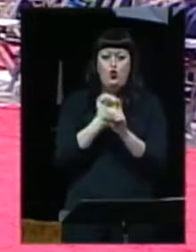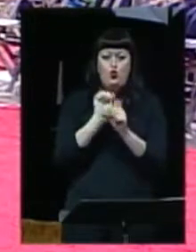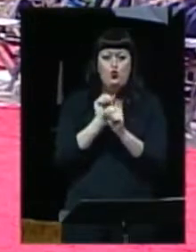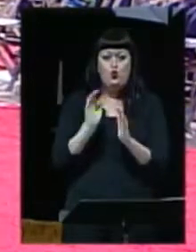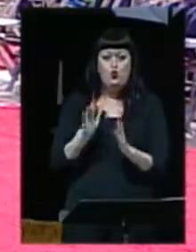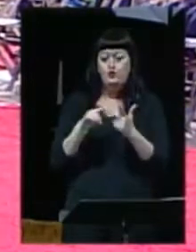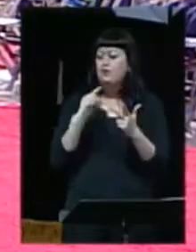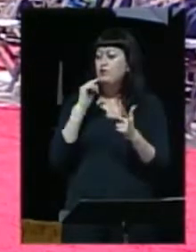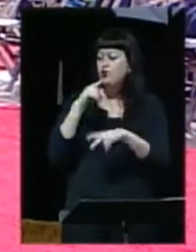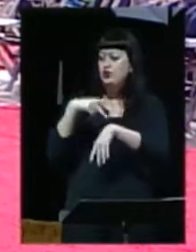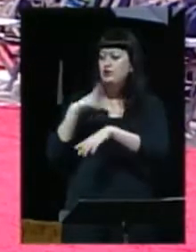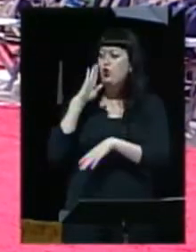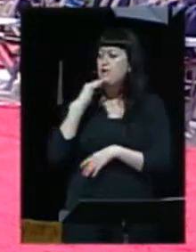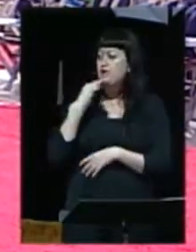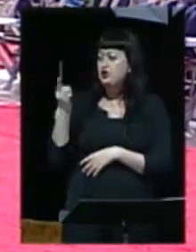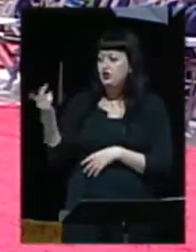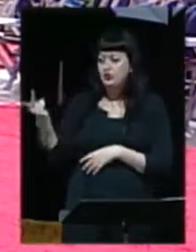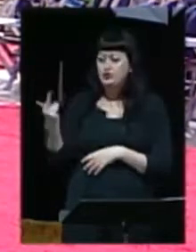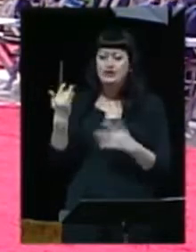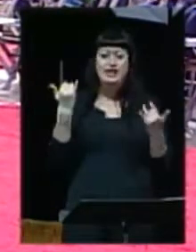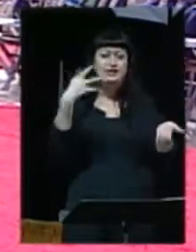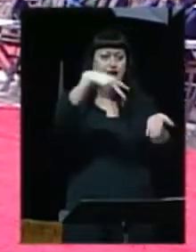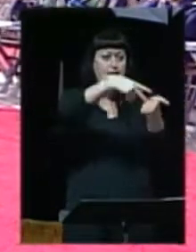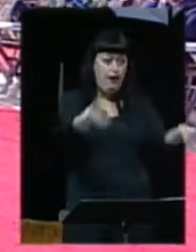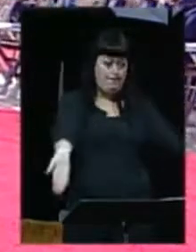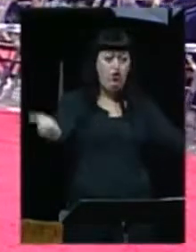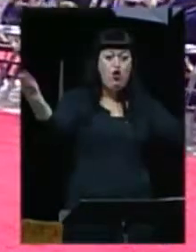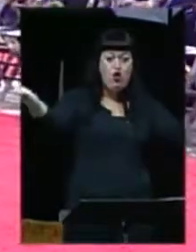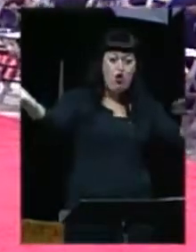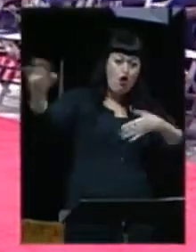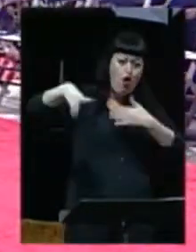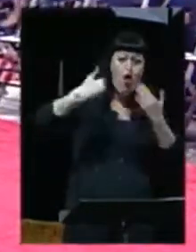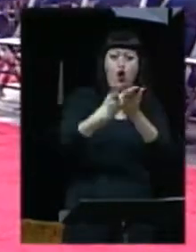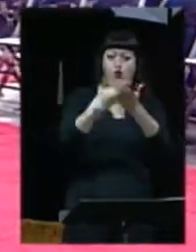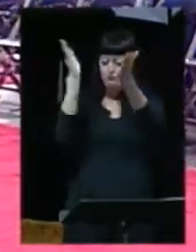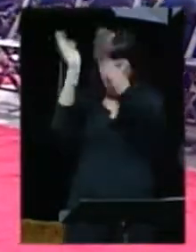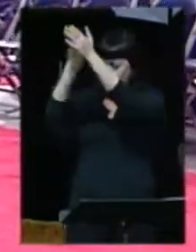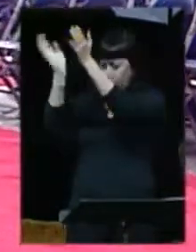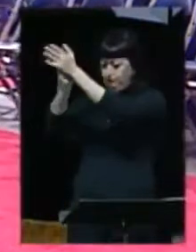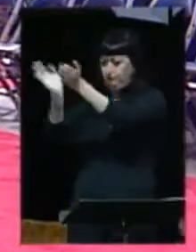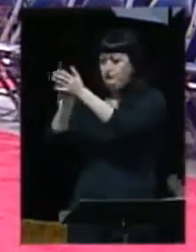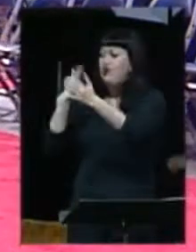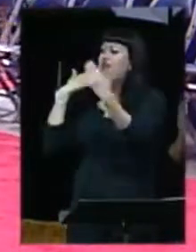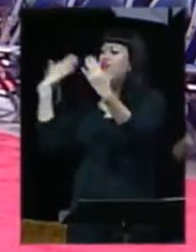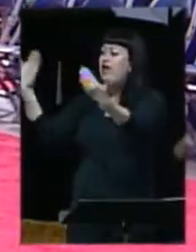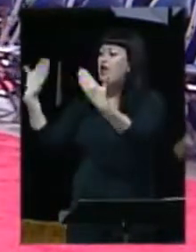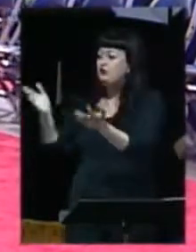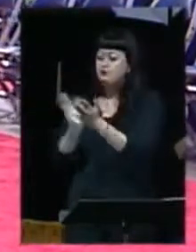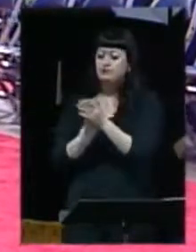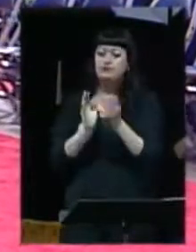your principal. Today, let's all stand up and give these teachers a standing ovation and a rousing thank you.